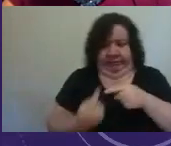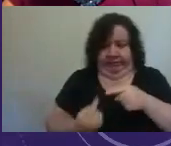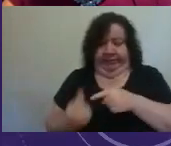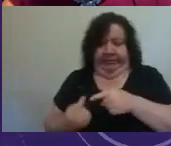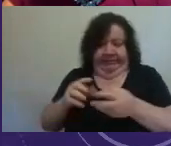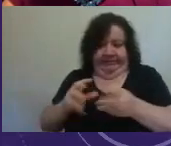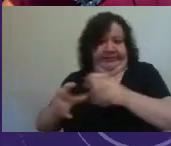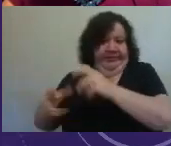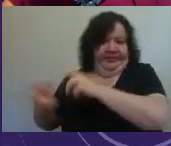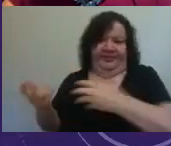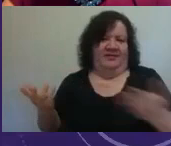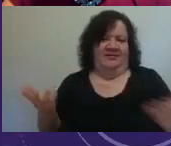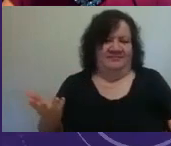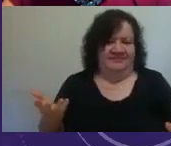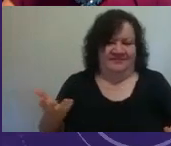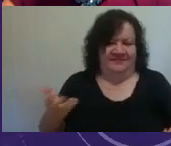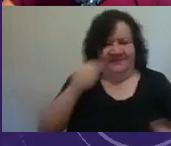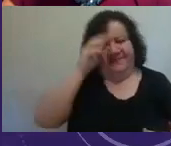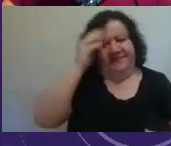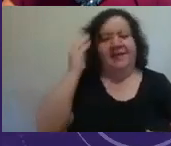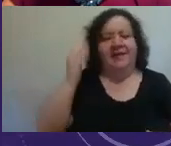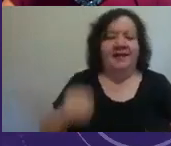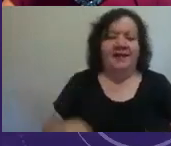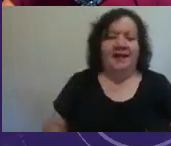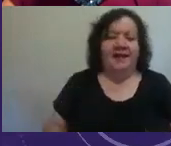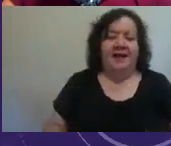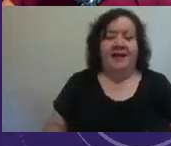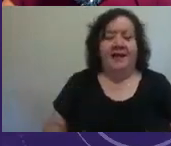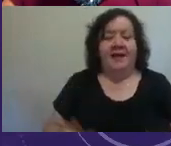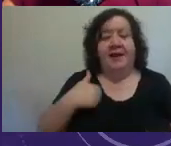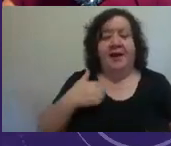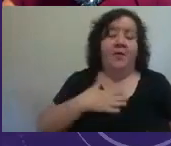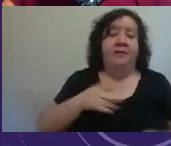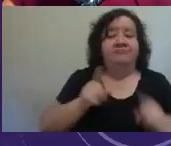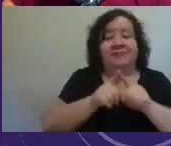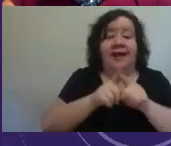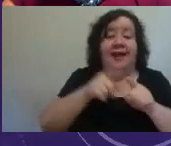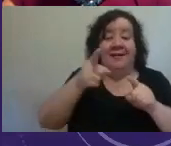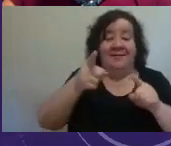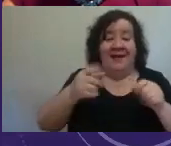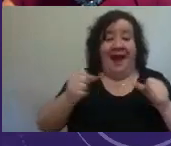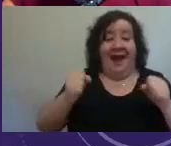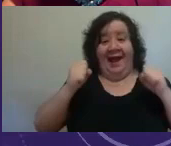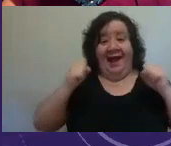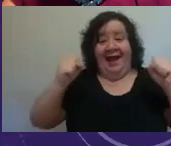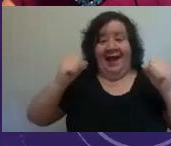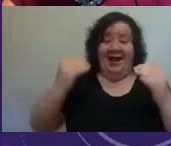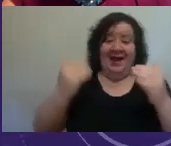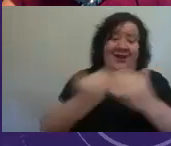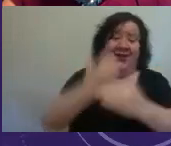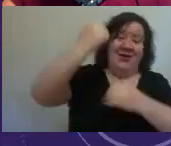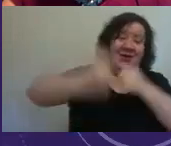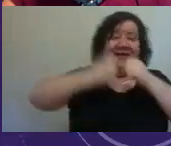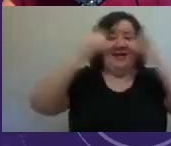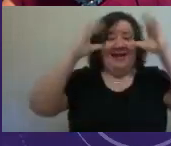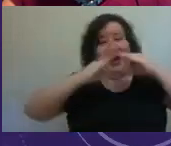Excited face with money symbols for eyes and stuck out tongue. Excited face with money symbols for eyes